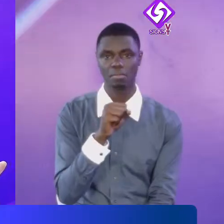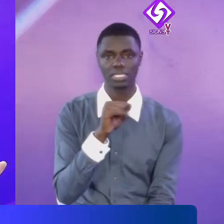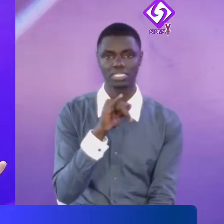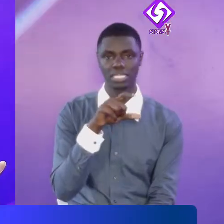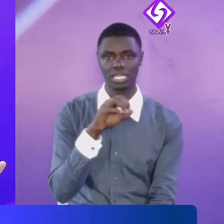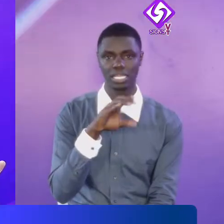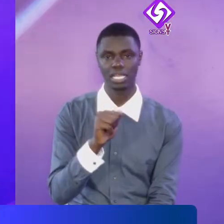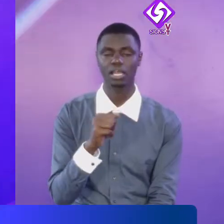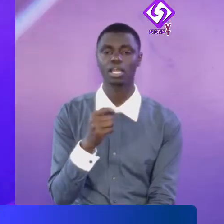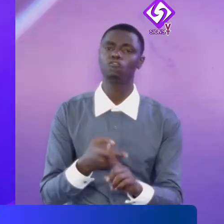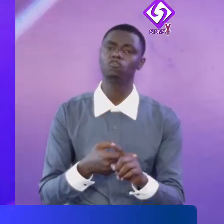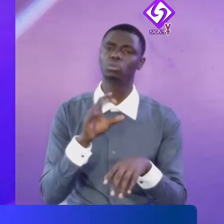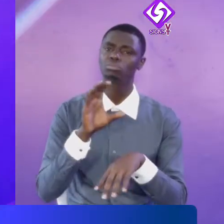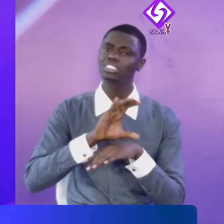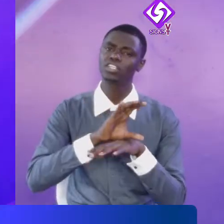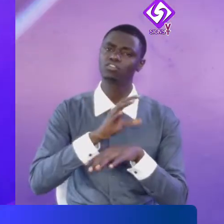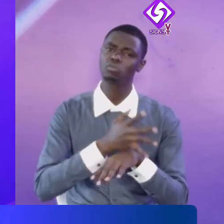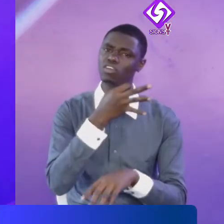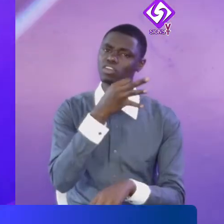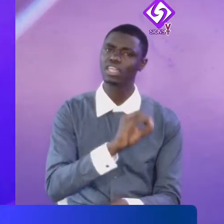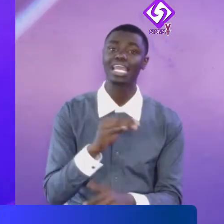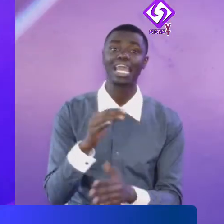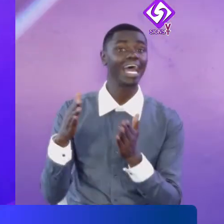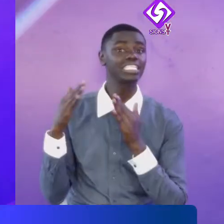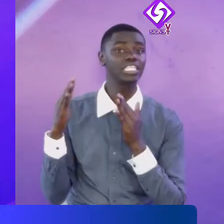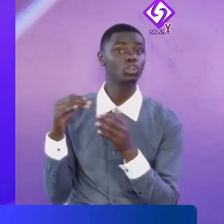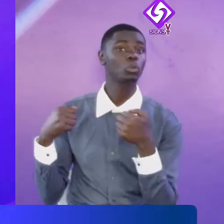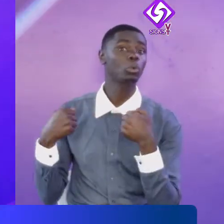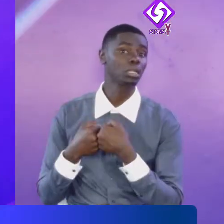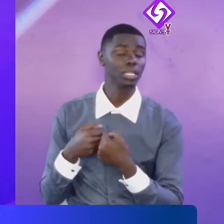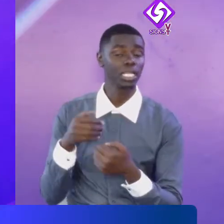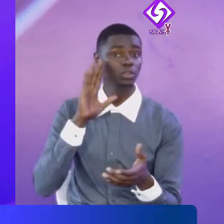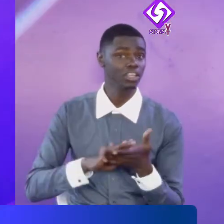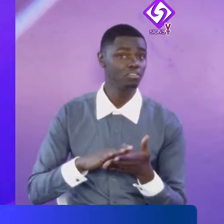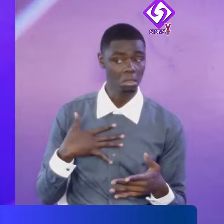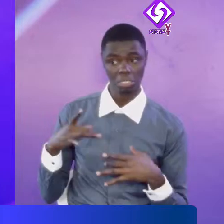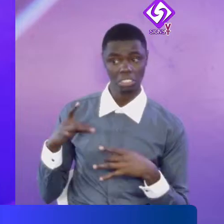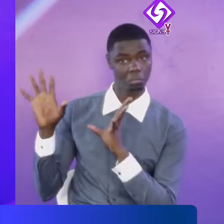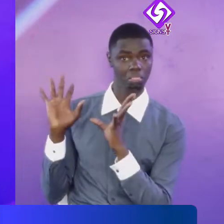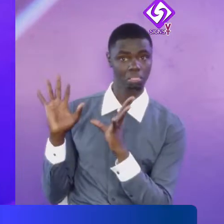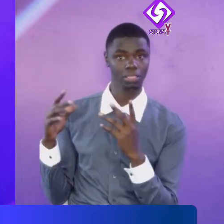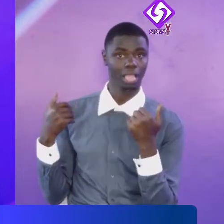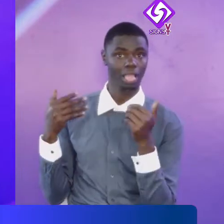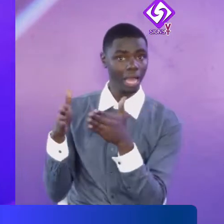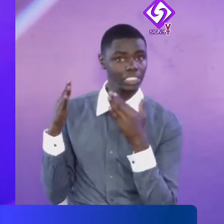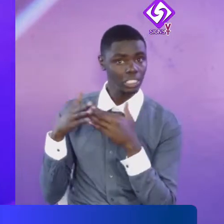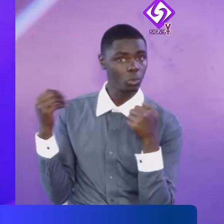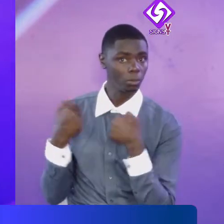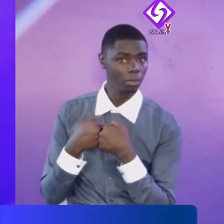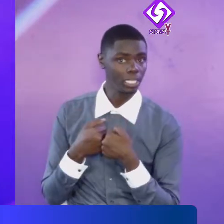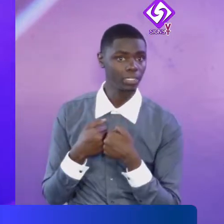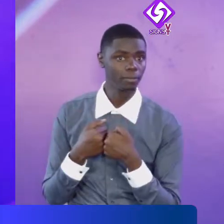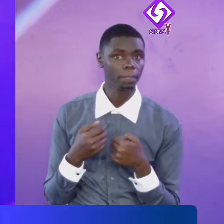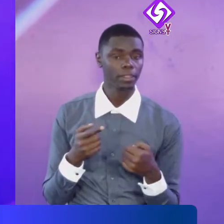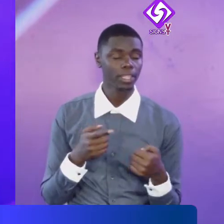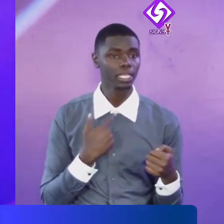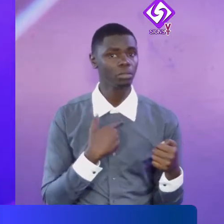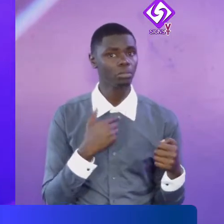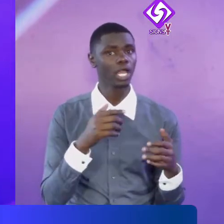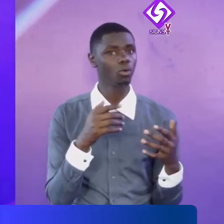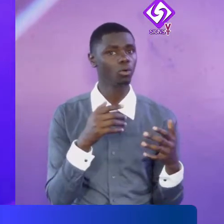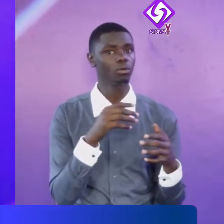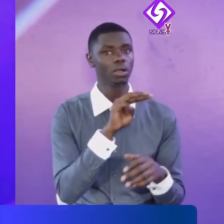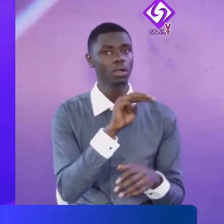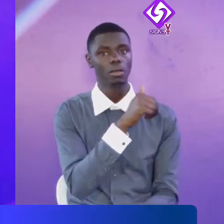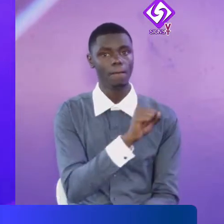7. In fact, Arsenal was playing. Can you believe that? Arsenal was playing. And it clashed with my mass hours. And